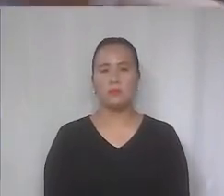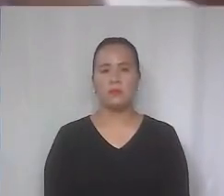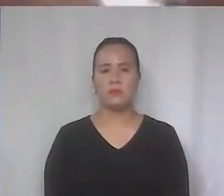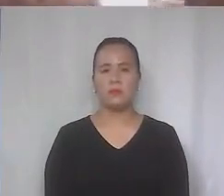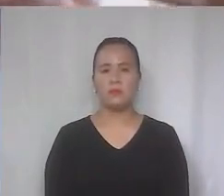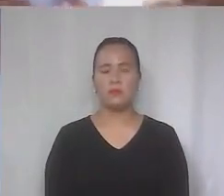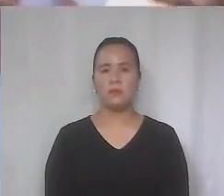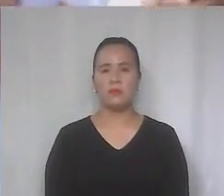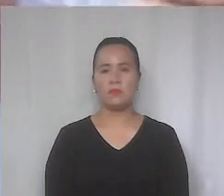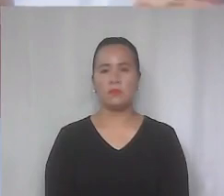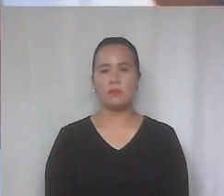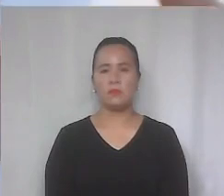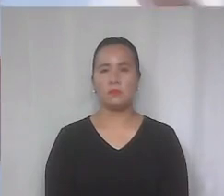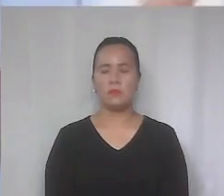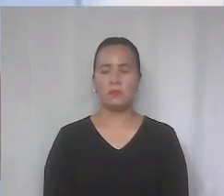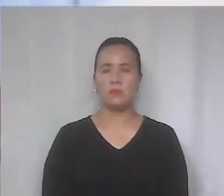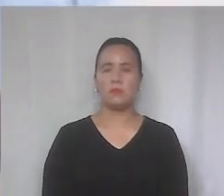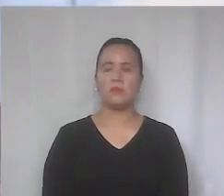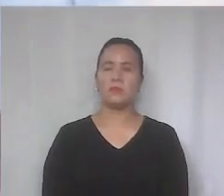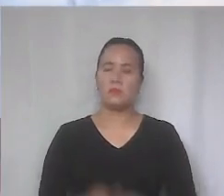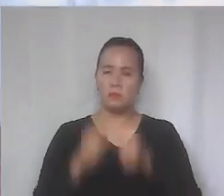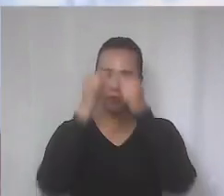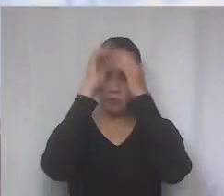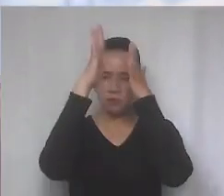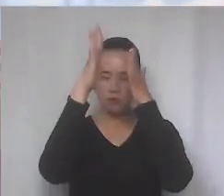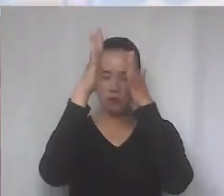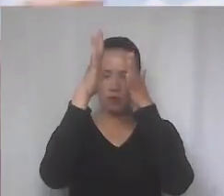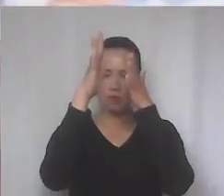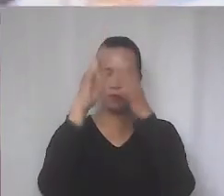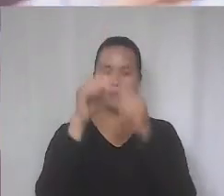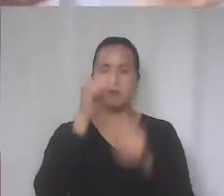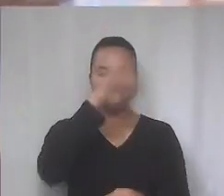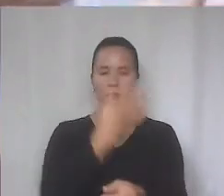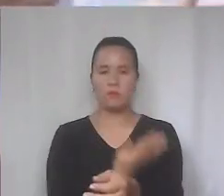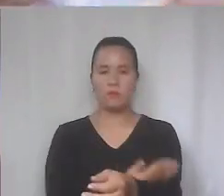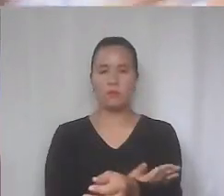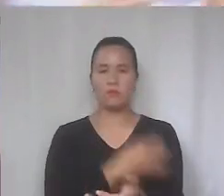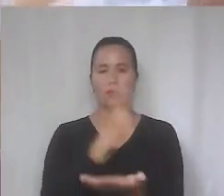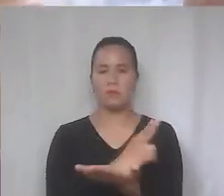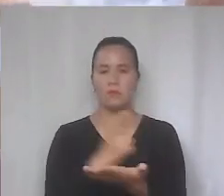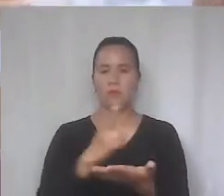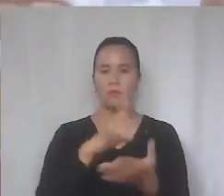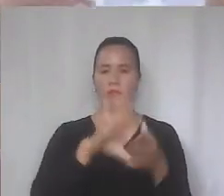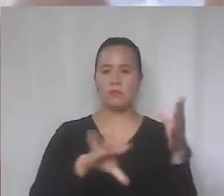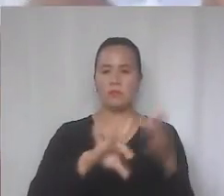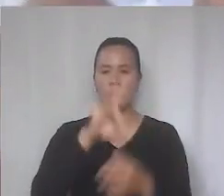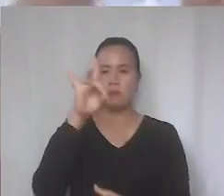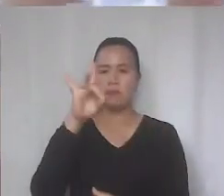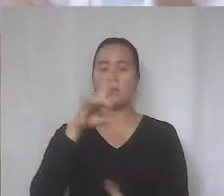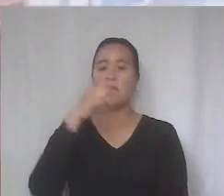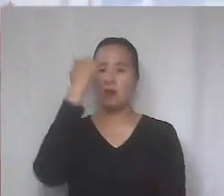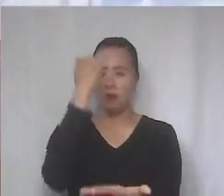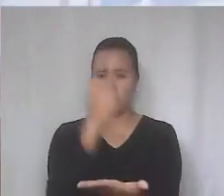In the name of the Father, and of the Son, and of the Holy Spirit. Amen.